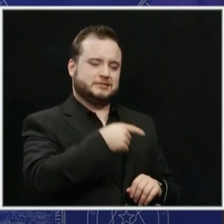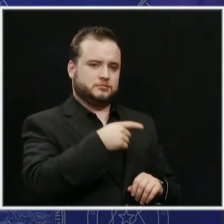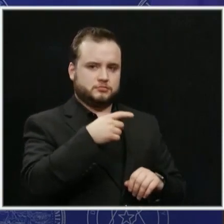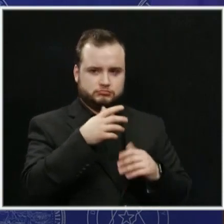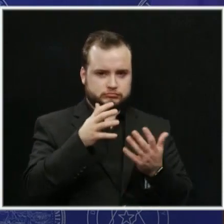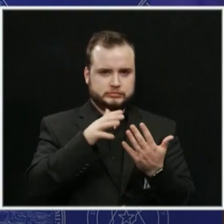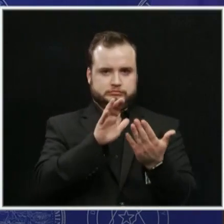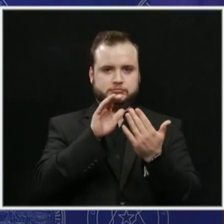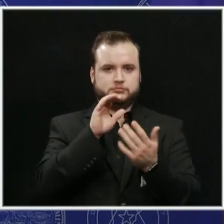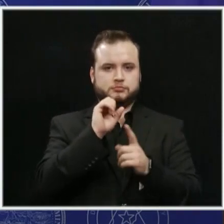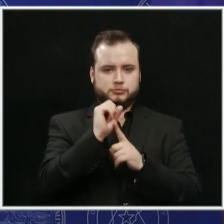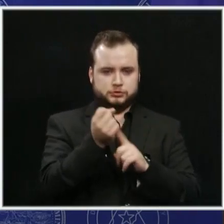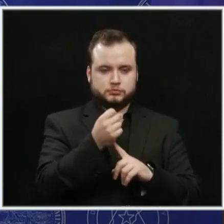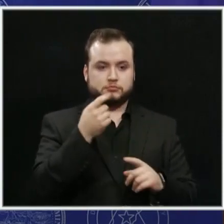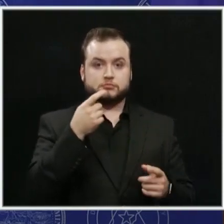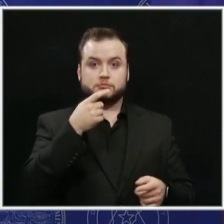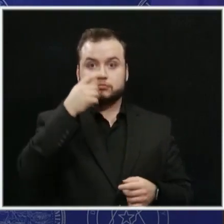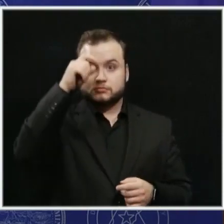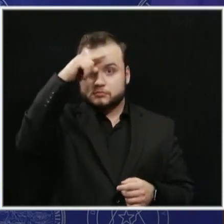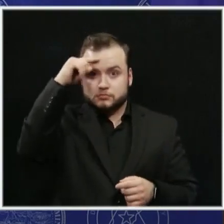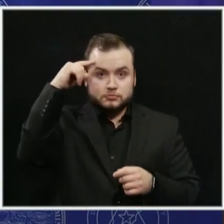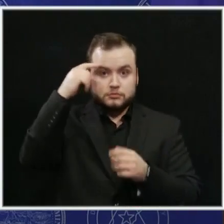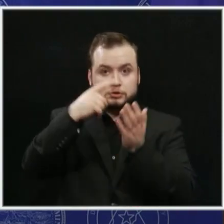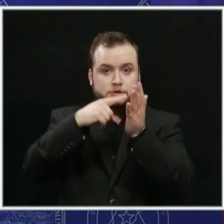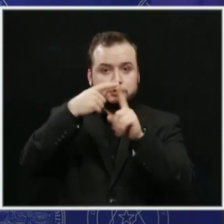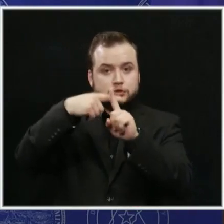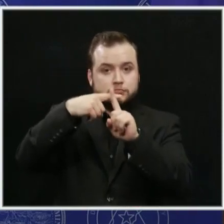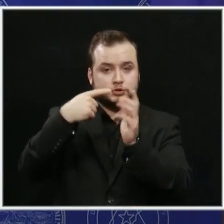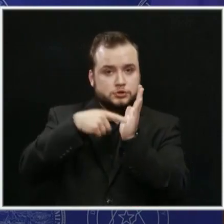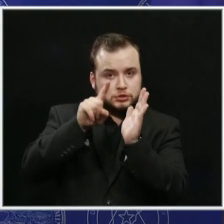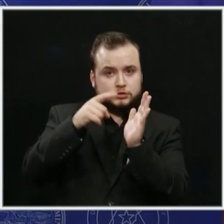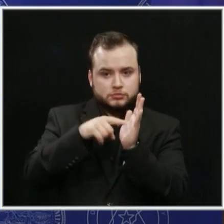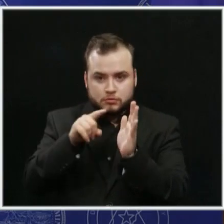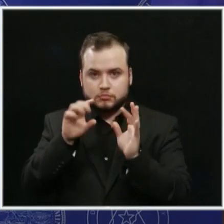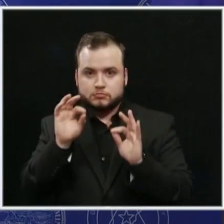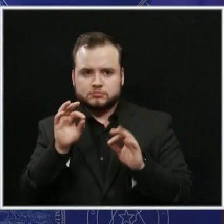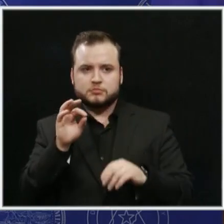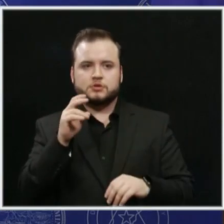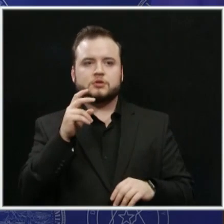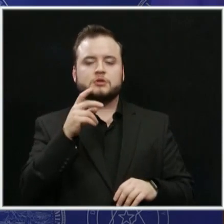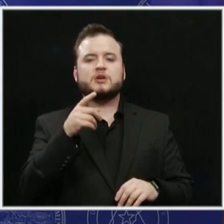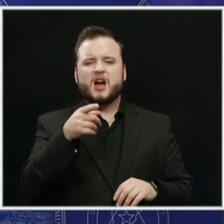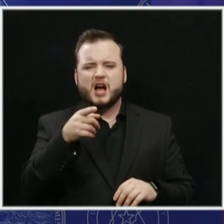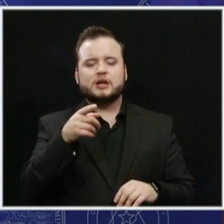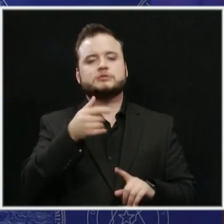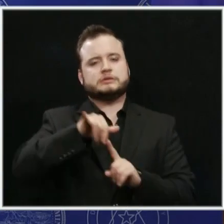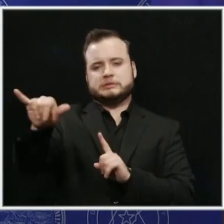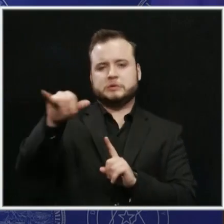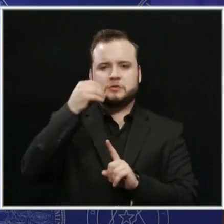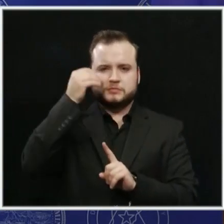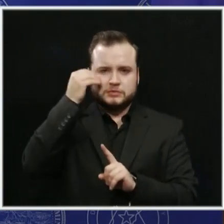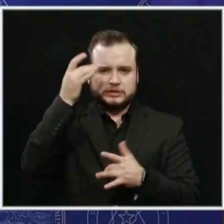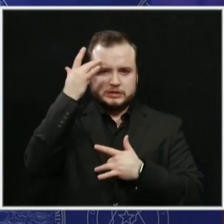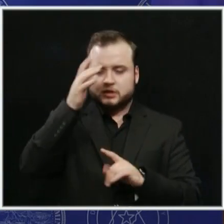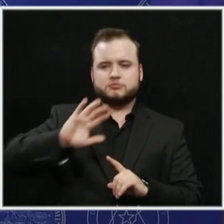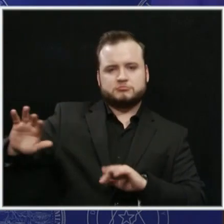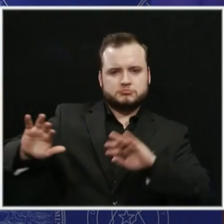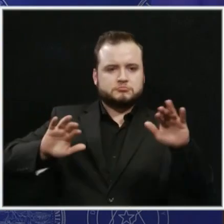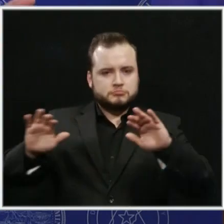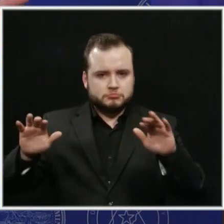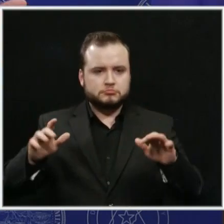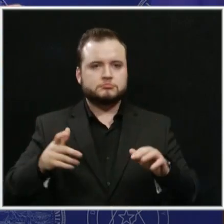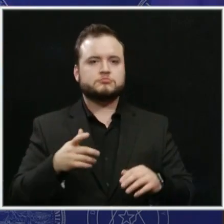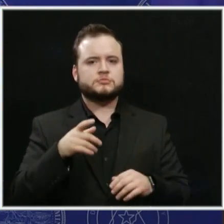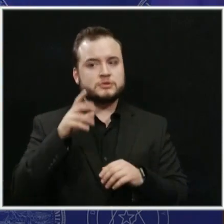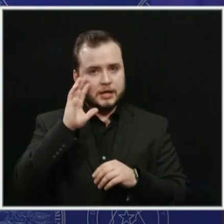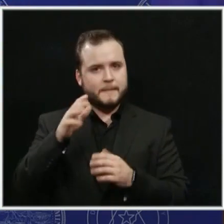they didn't feel bad. They sent them home for a couple days, and the company extended their benefits so that they could go home with some paid leave and all these